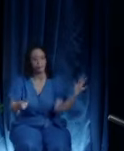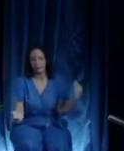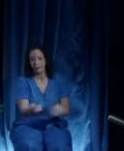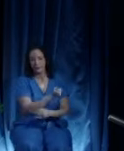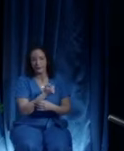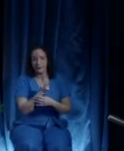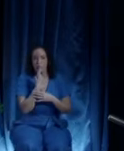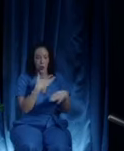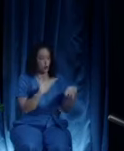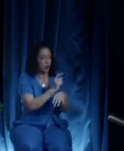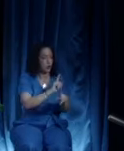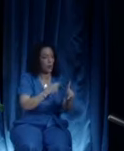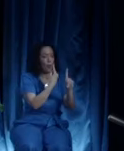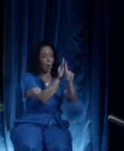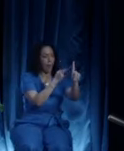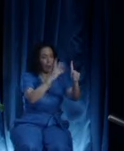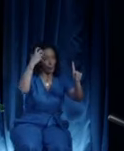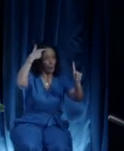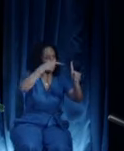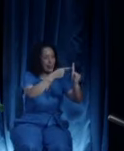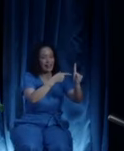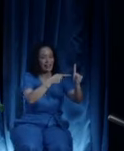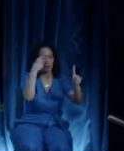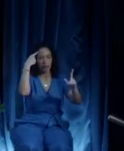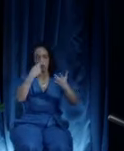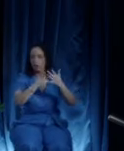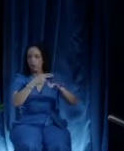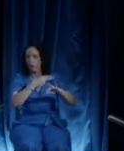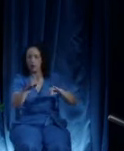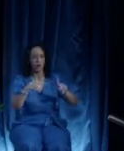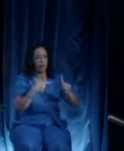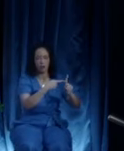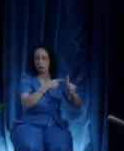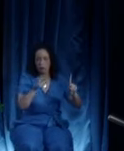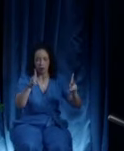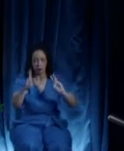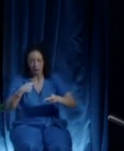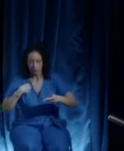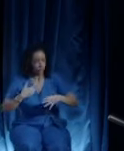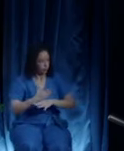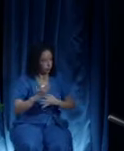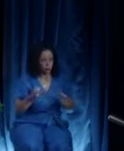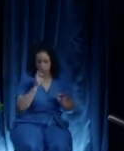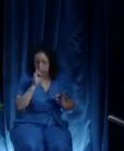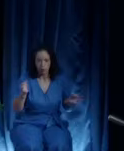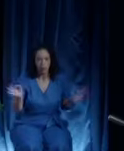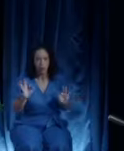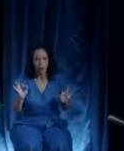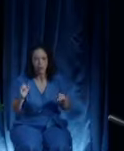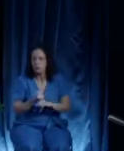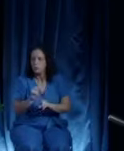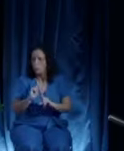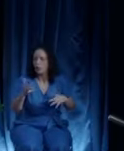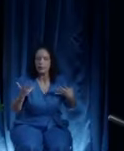queen consort, and they're, oh, hang on a minute. No, that one's gone. That one's dead. What do I do now? And it